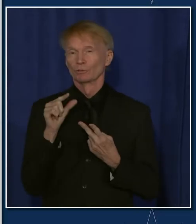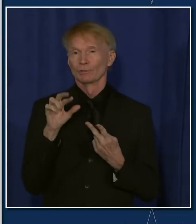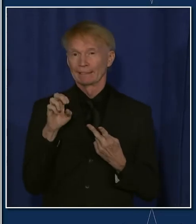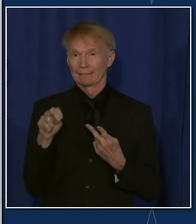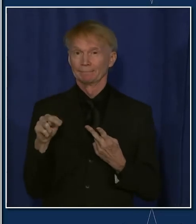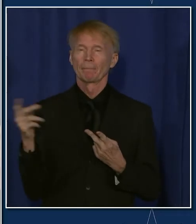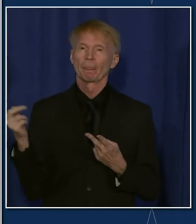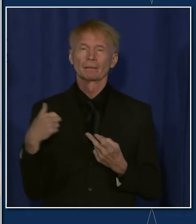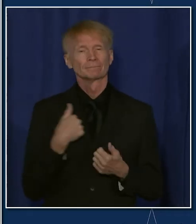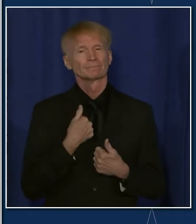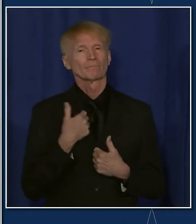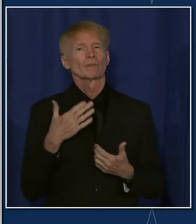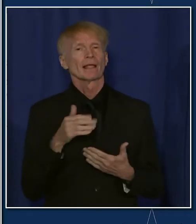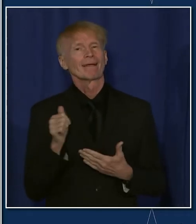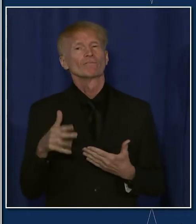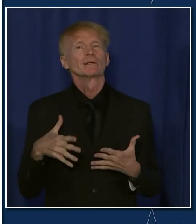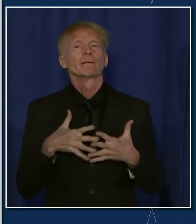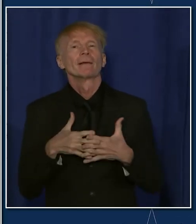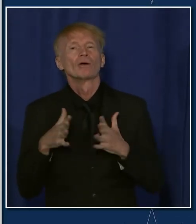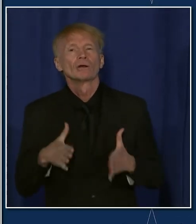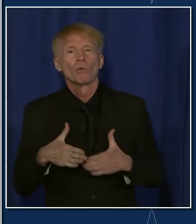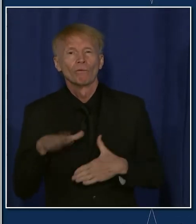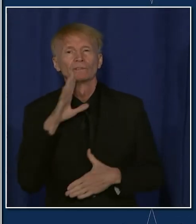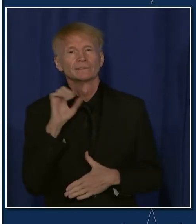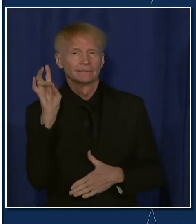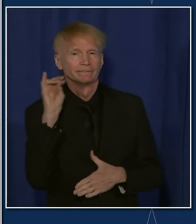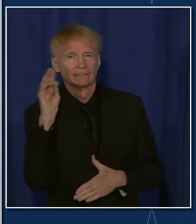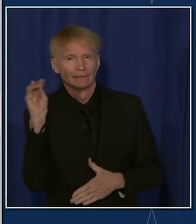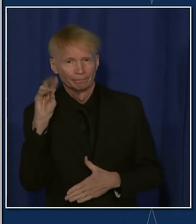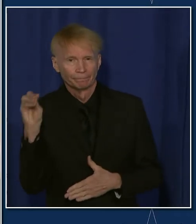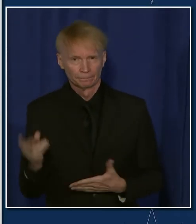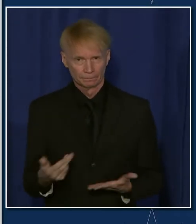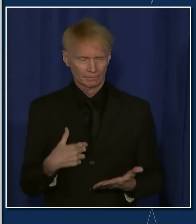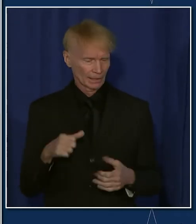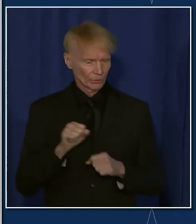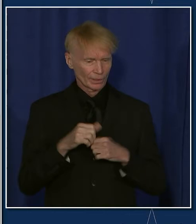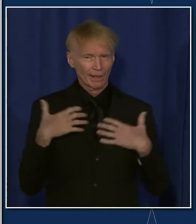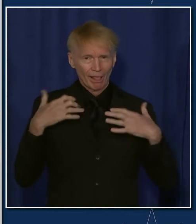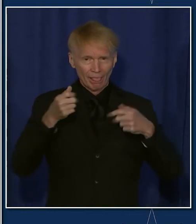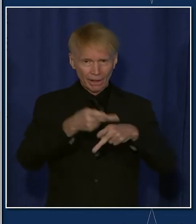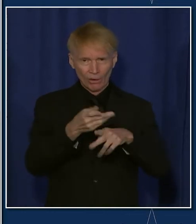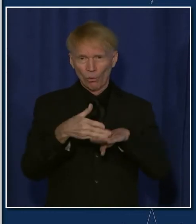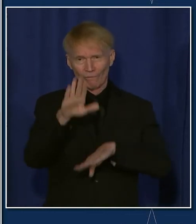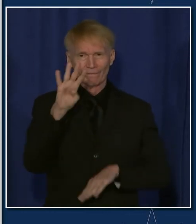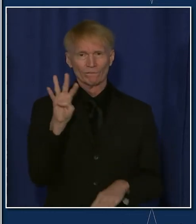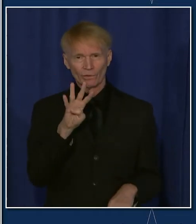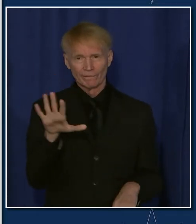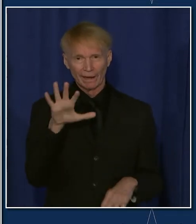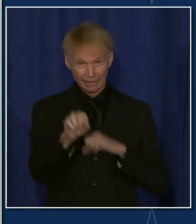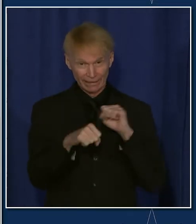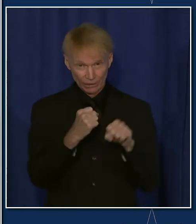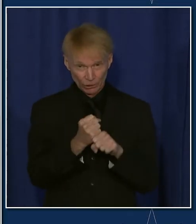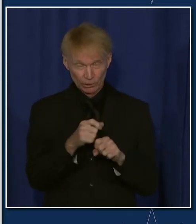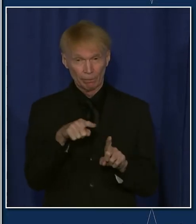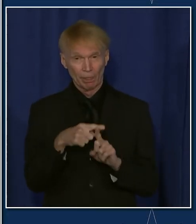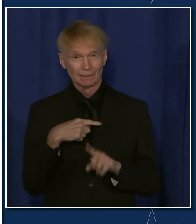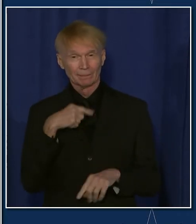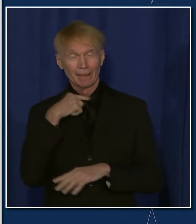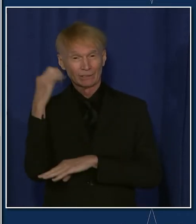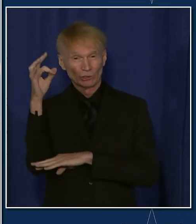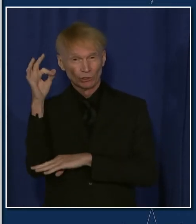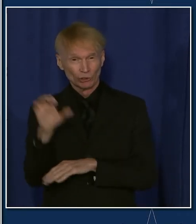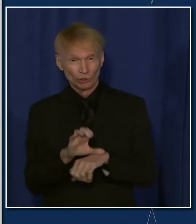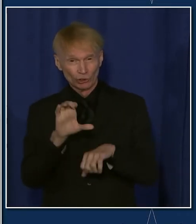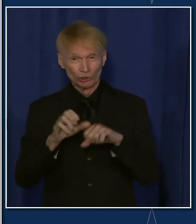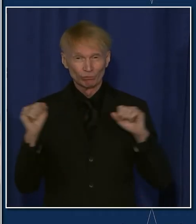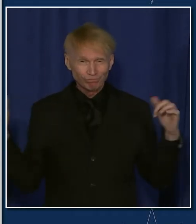I'm an African American of over 70 years. I've been in healthcare for over 45 years. Also pastor a church of